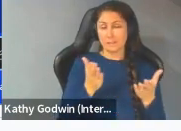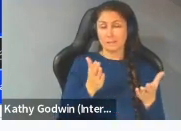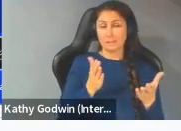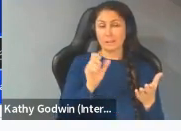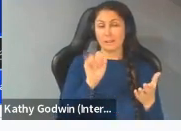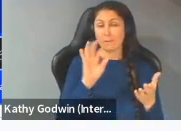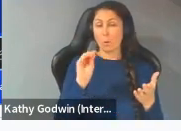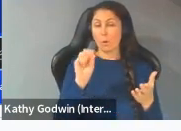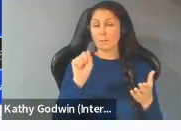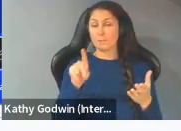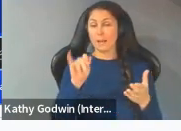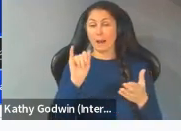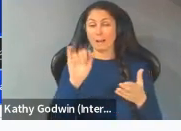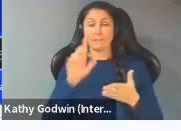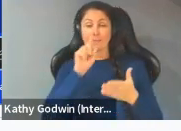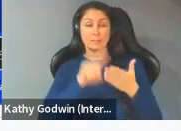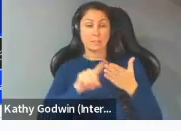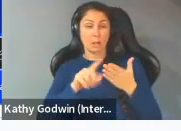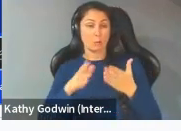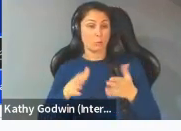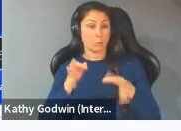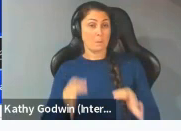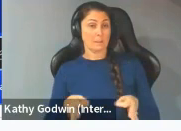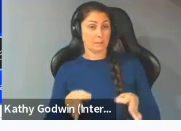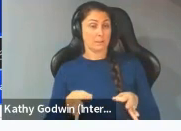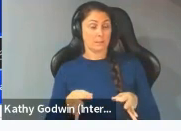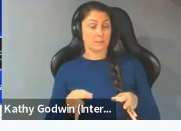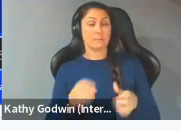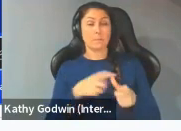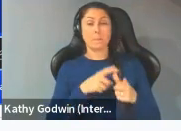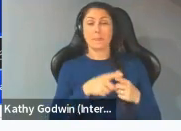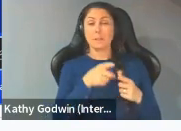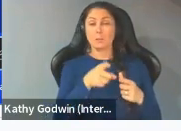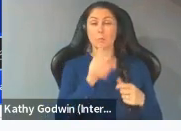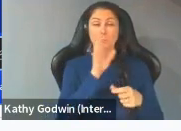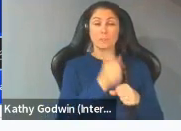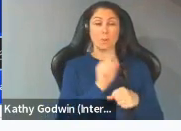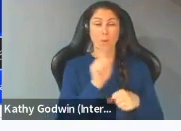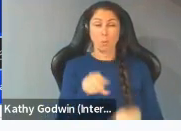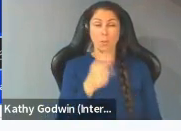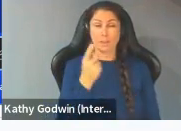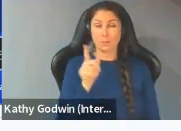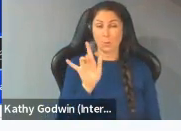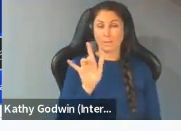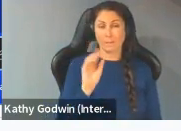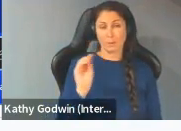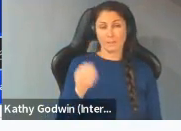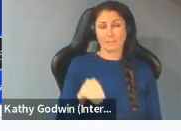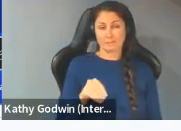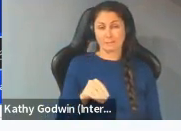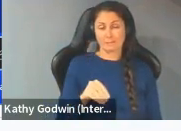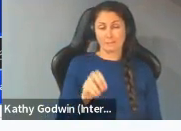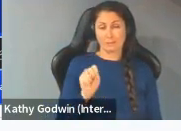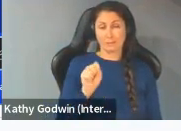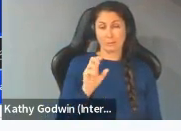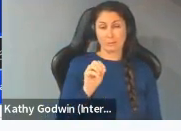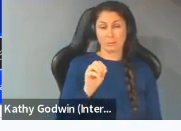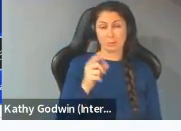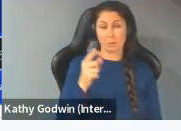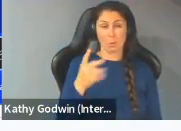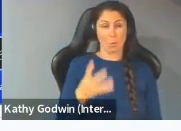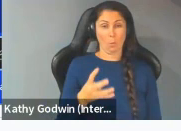OSPI investigator determines so, then you will receive only 25%, so quarter of the